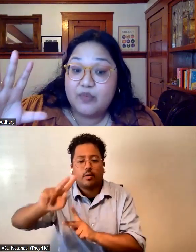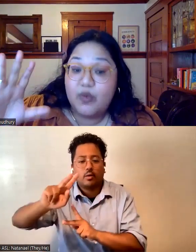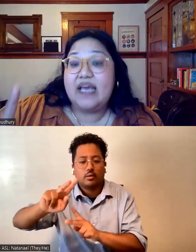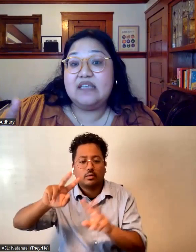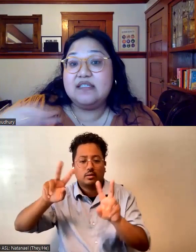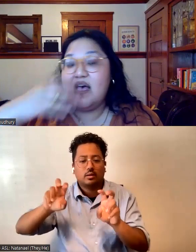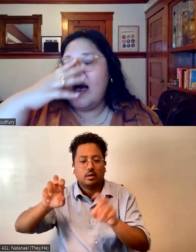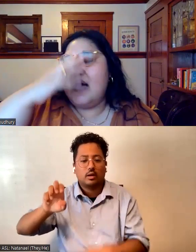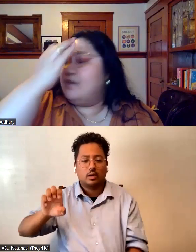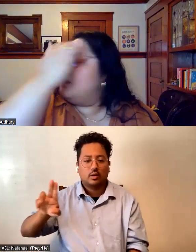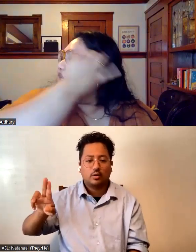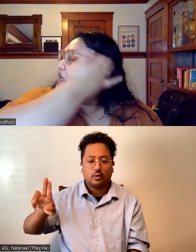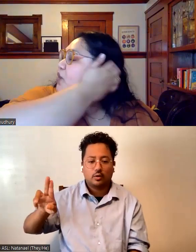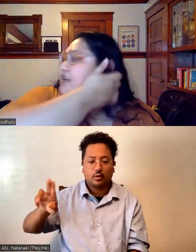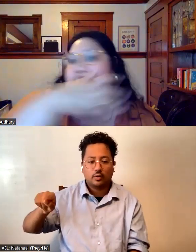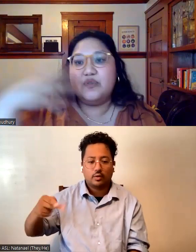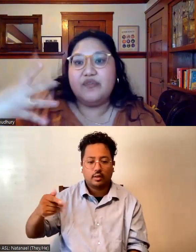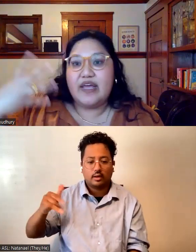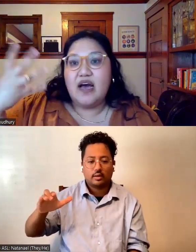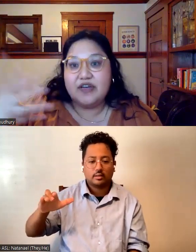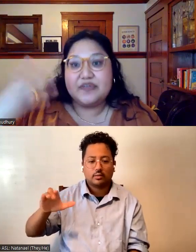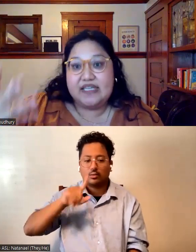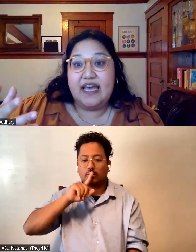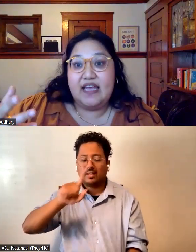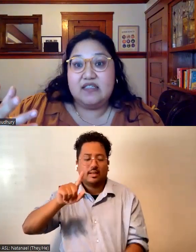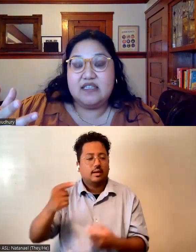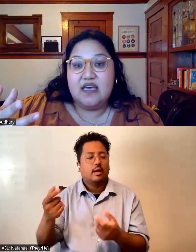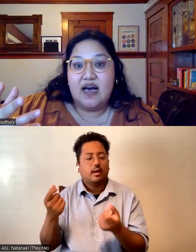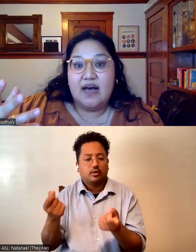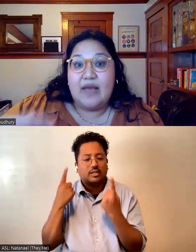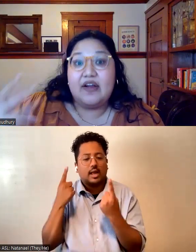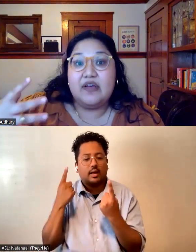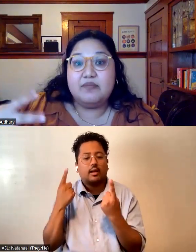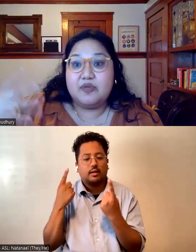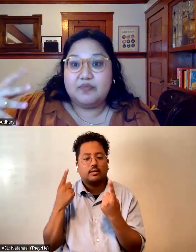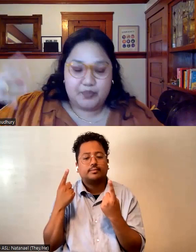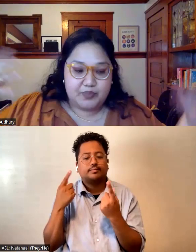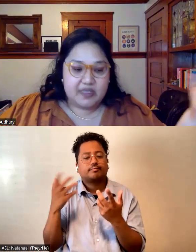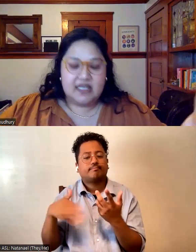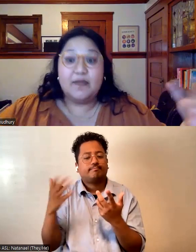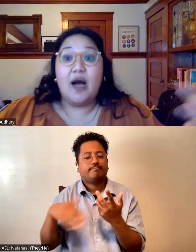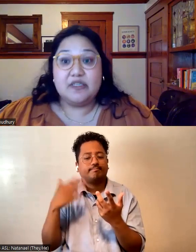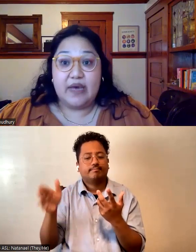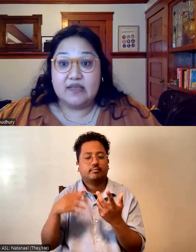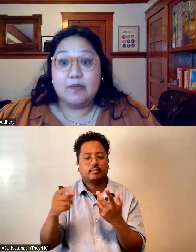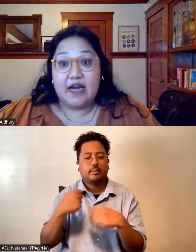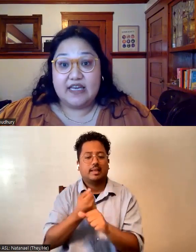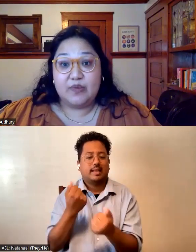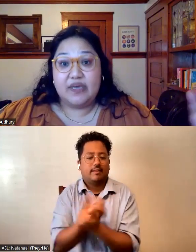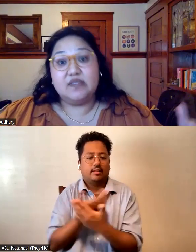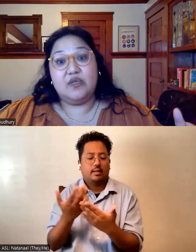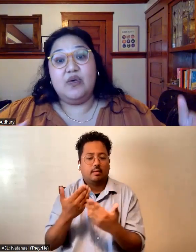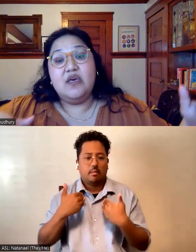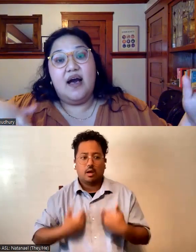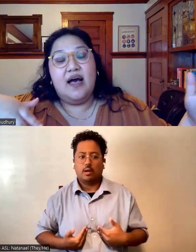scientific ways, in order to sort of like understand how to keep an optimized body,